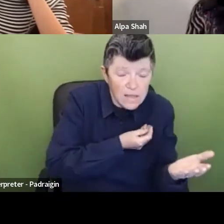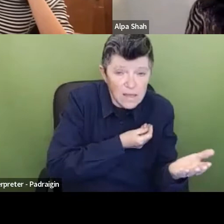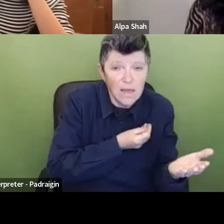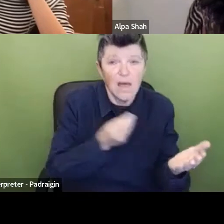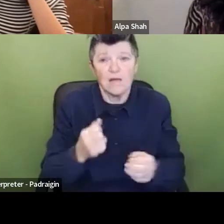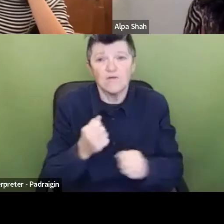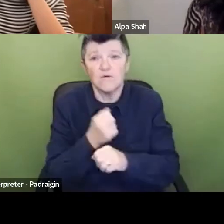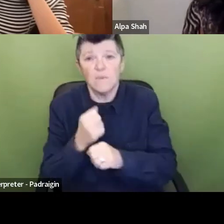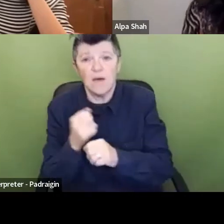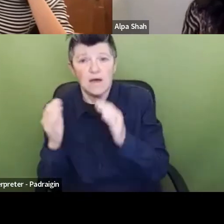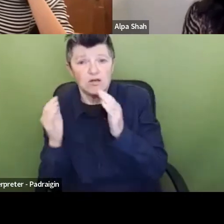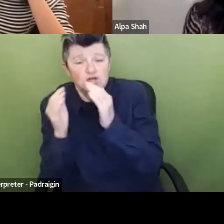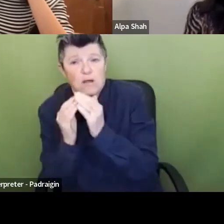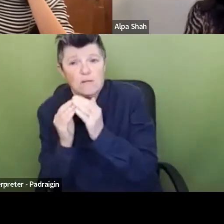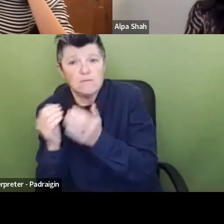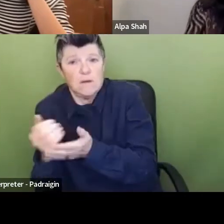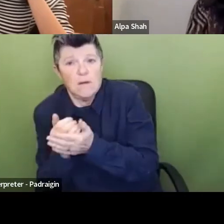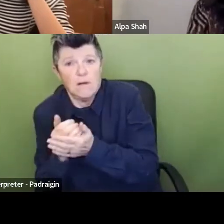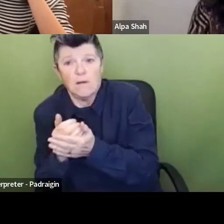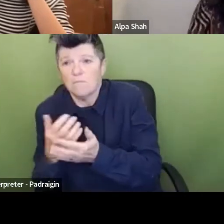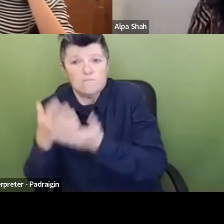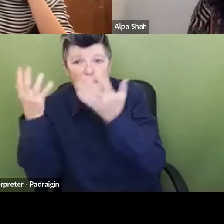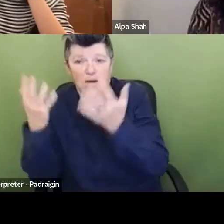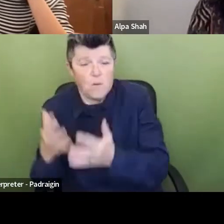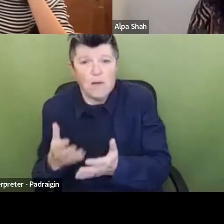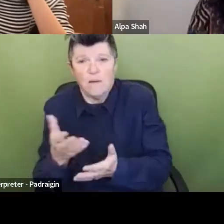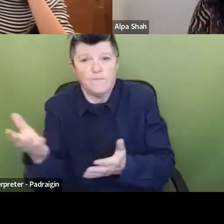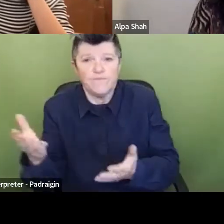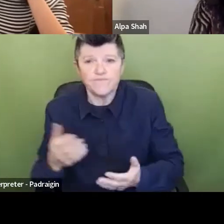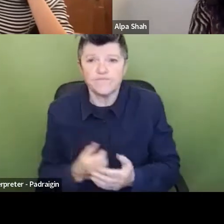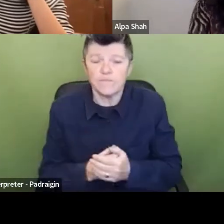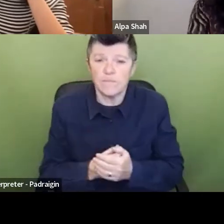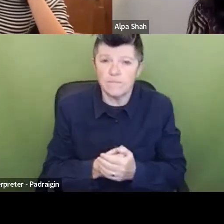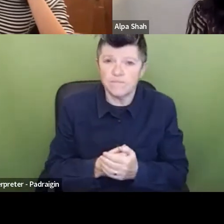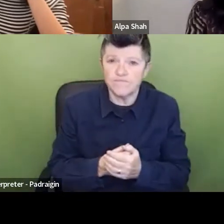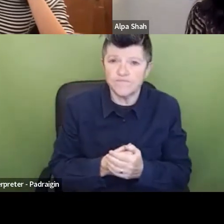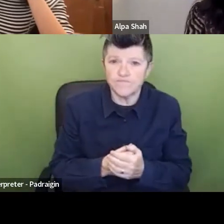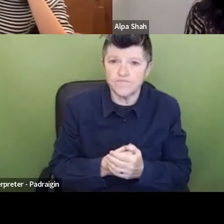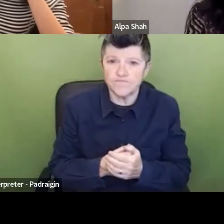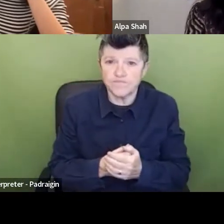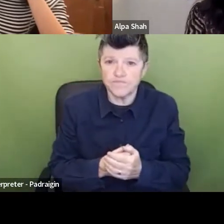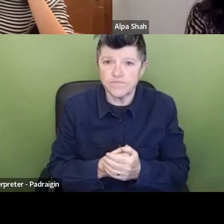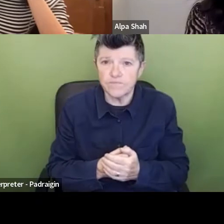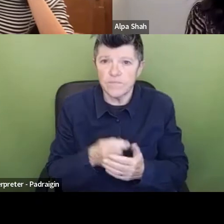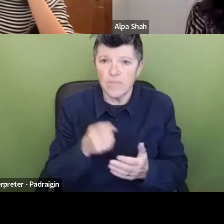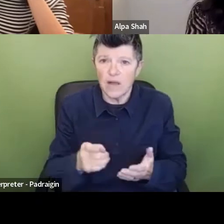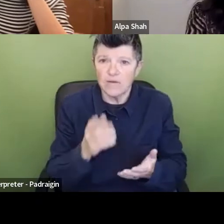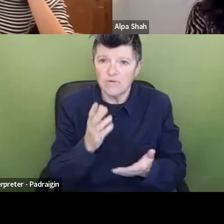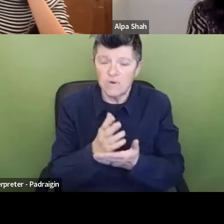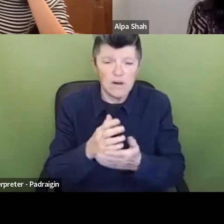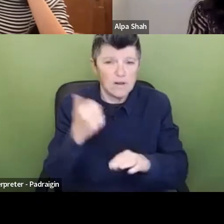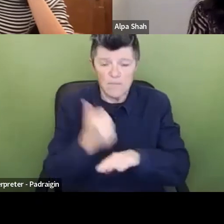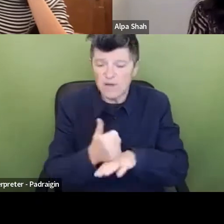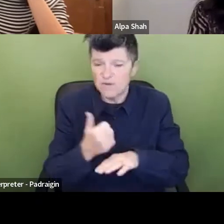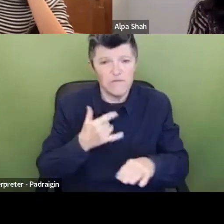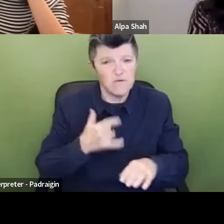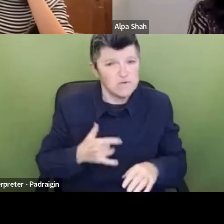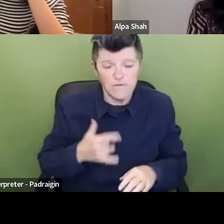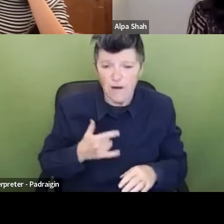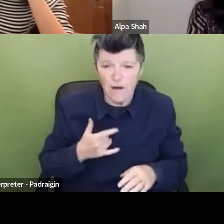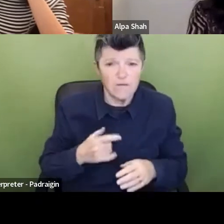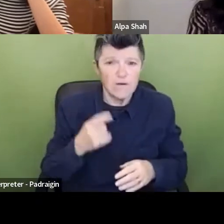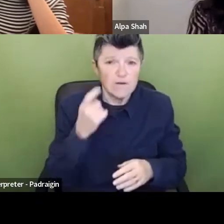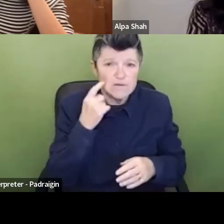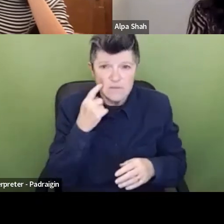shelter wildly, basically. It's quintessential for survival on a very simple level that we all